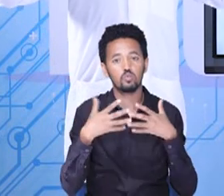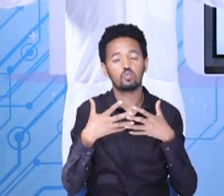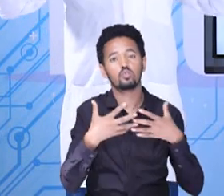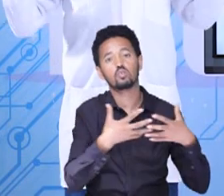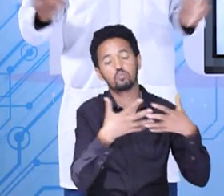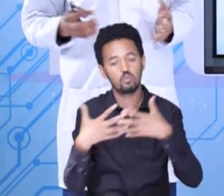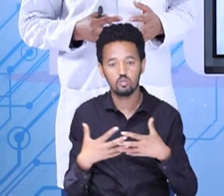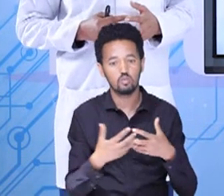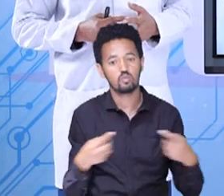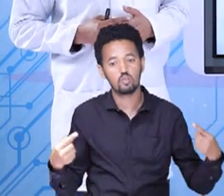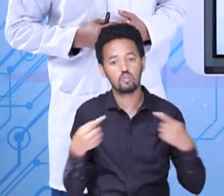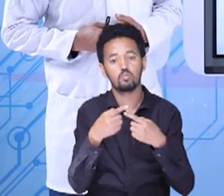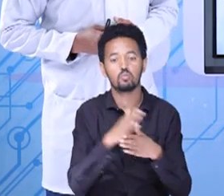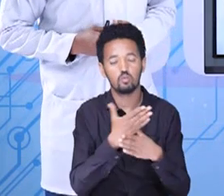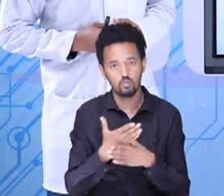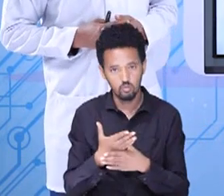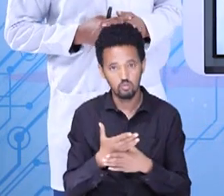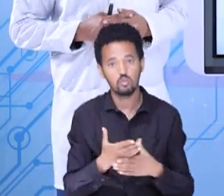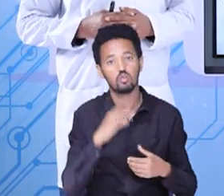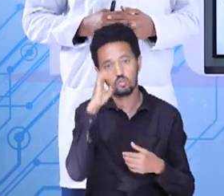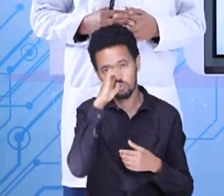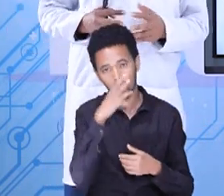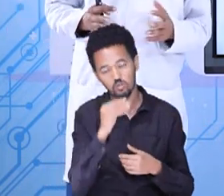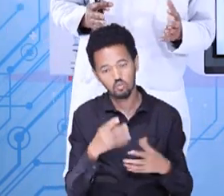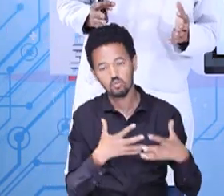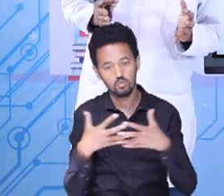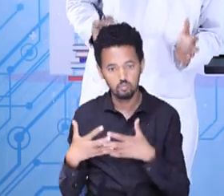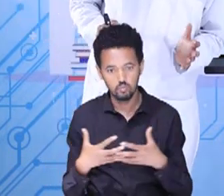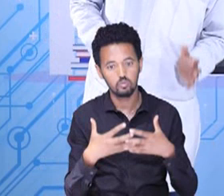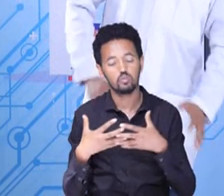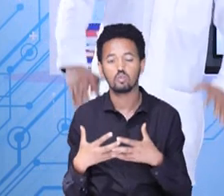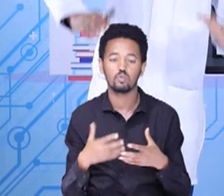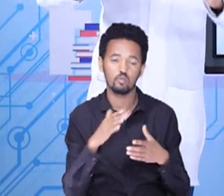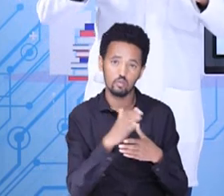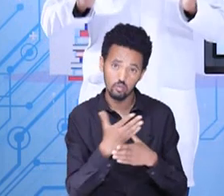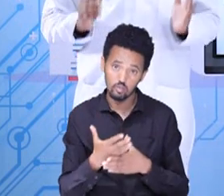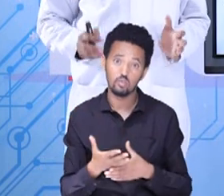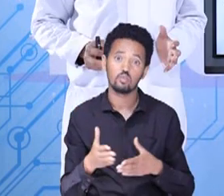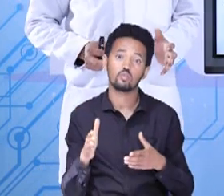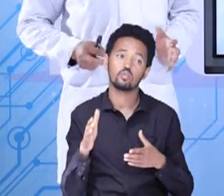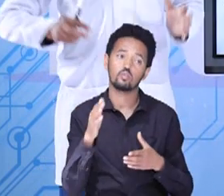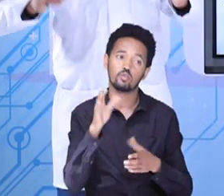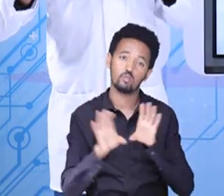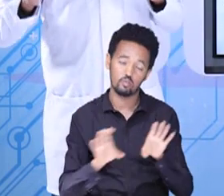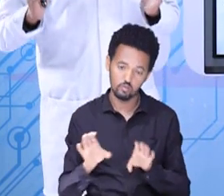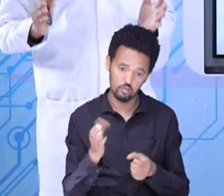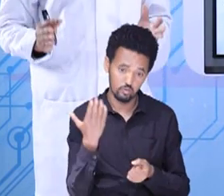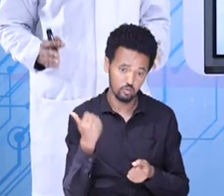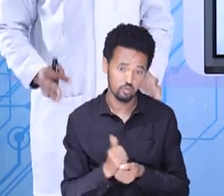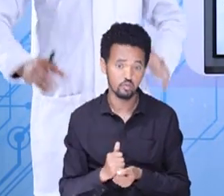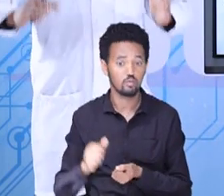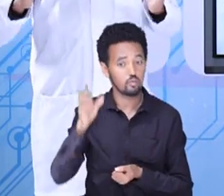The relationship between Ethiopia and America was started in 1943 for the first time, Emperor